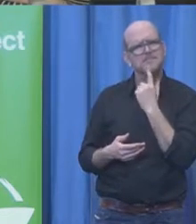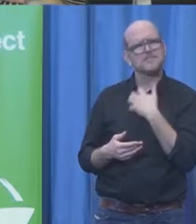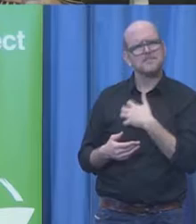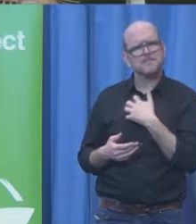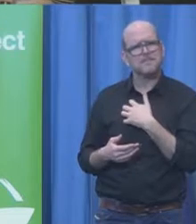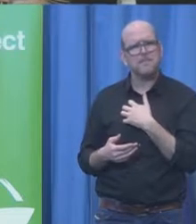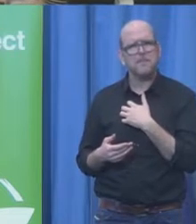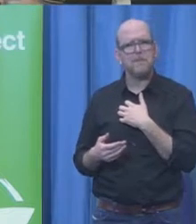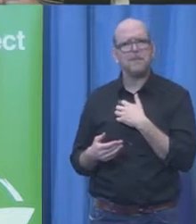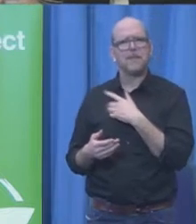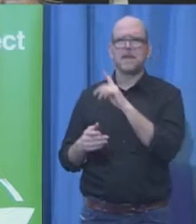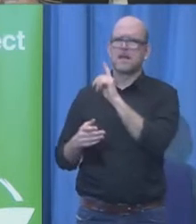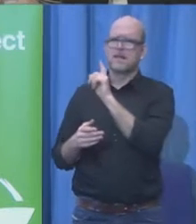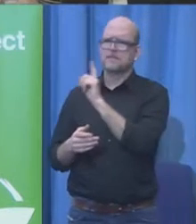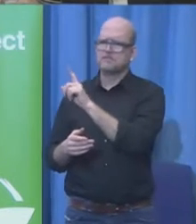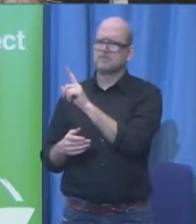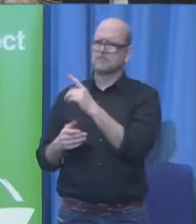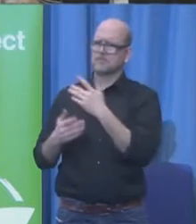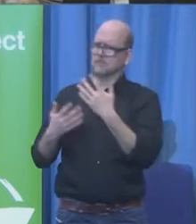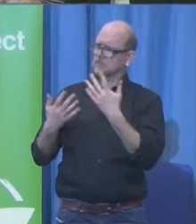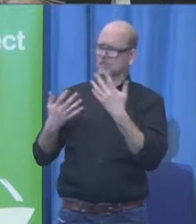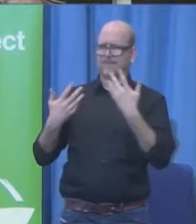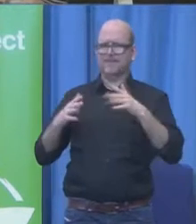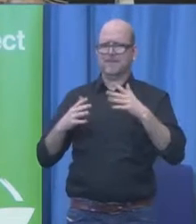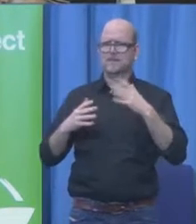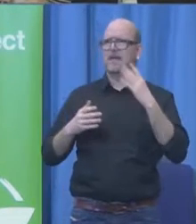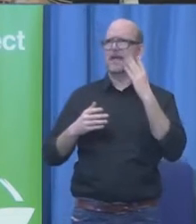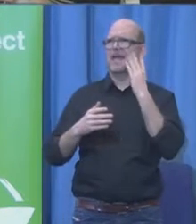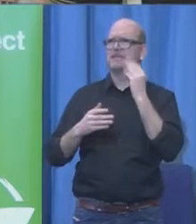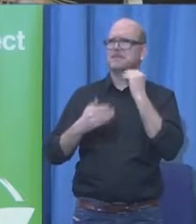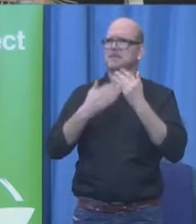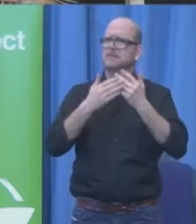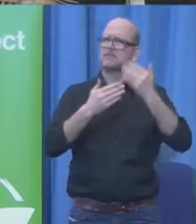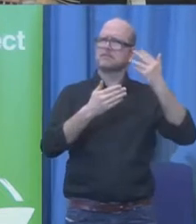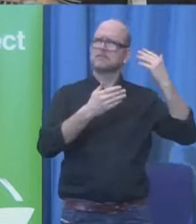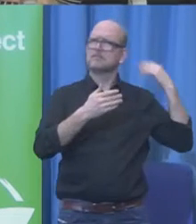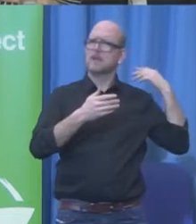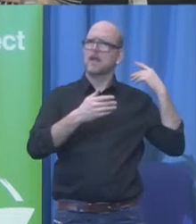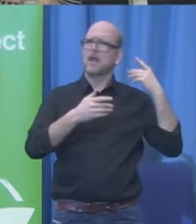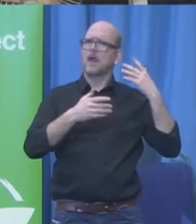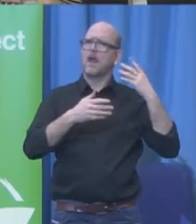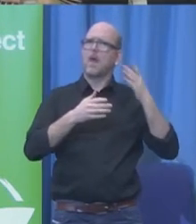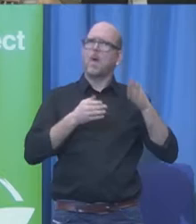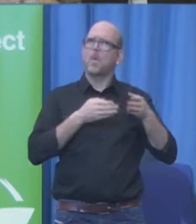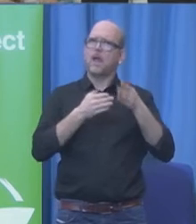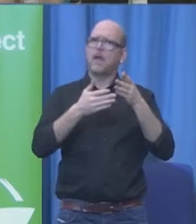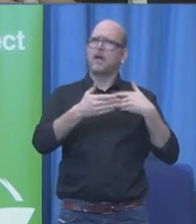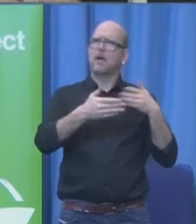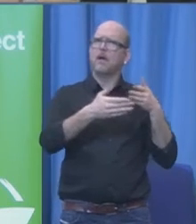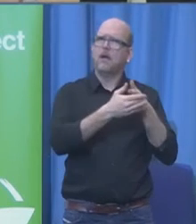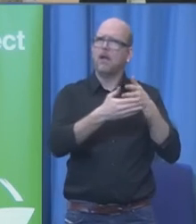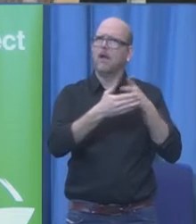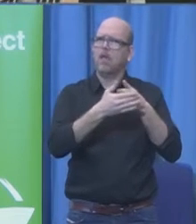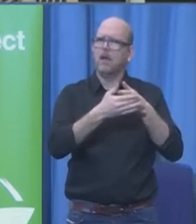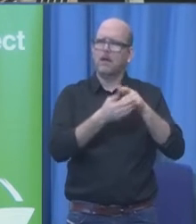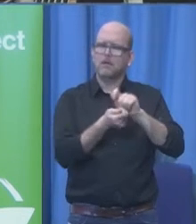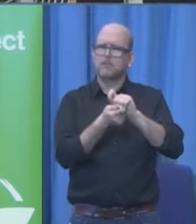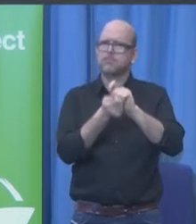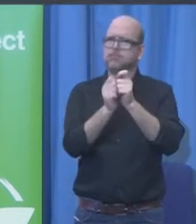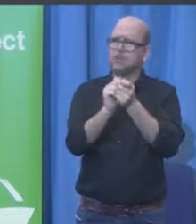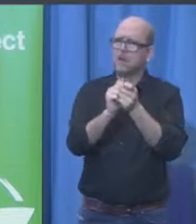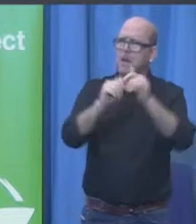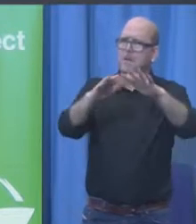to become and work as a member of parliament? Mr. Conway, please.